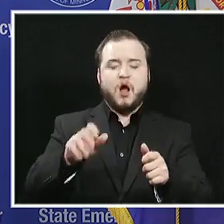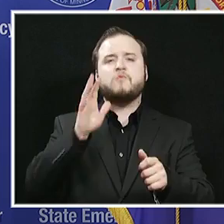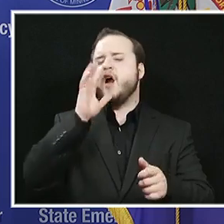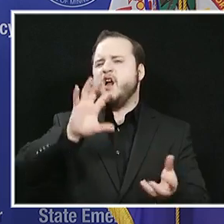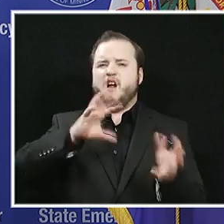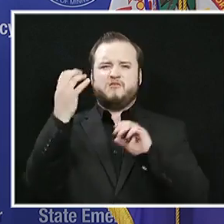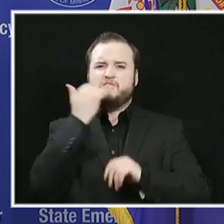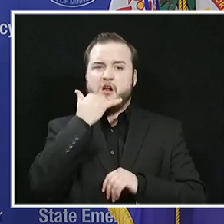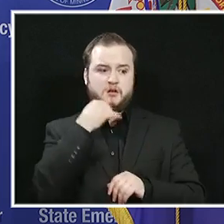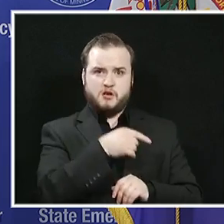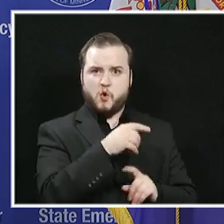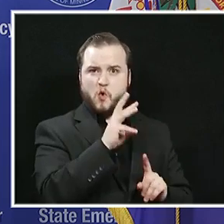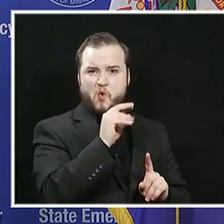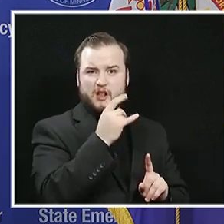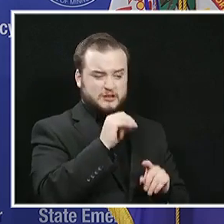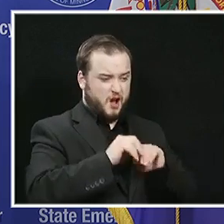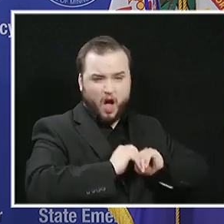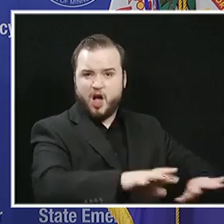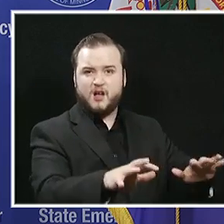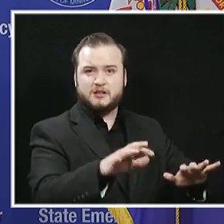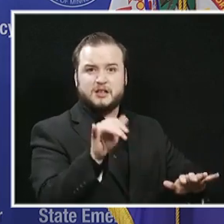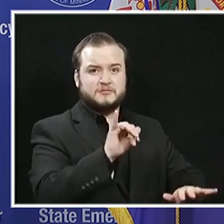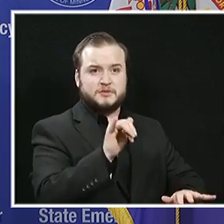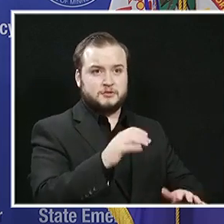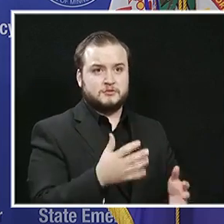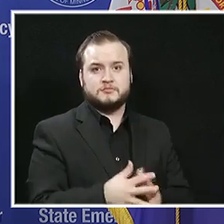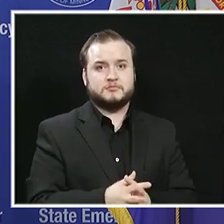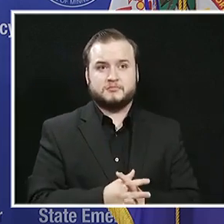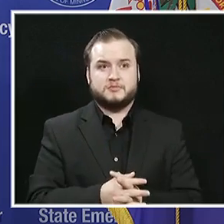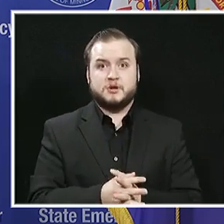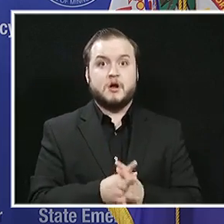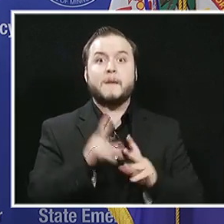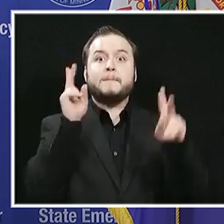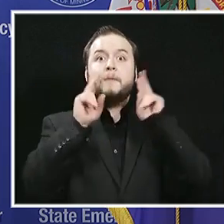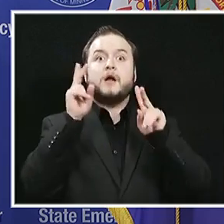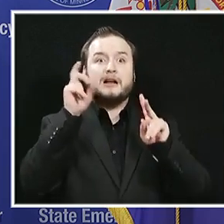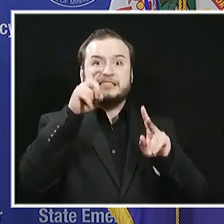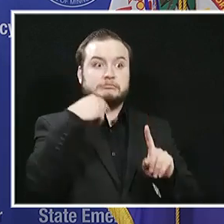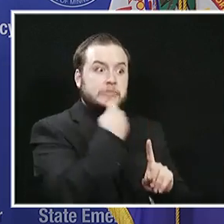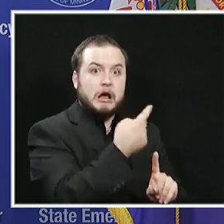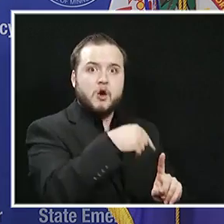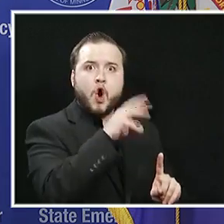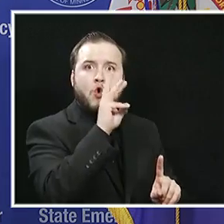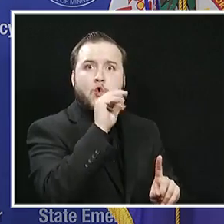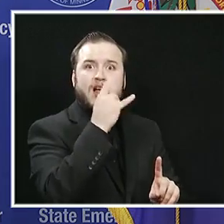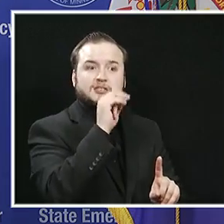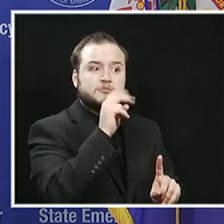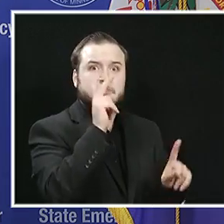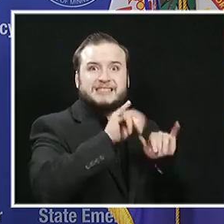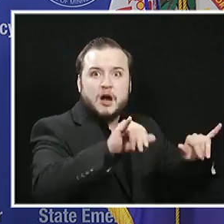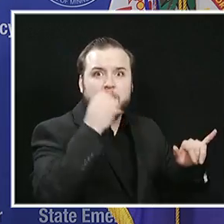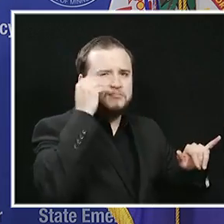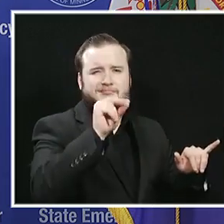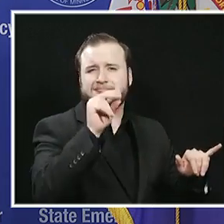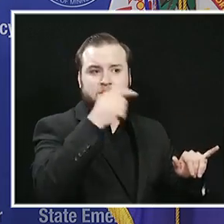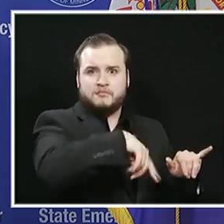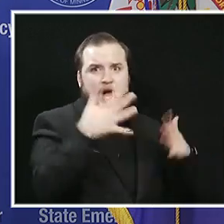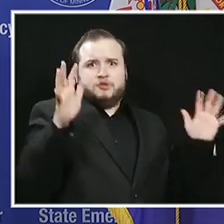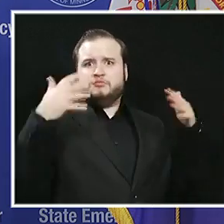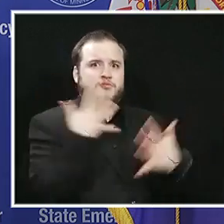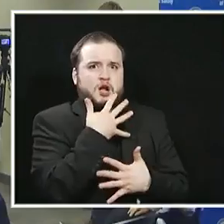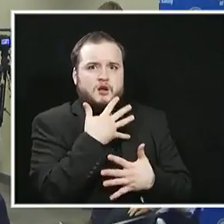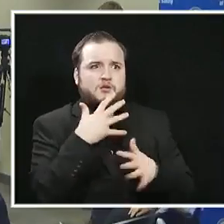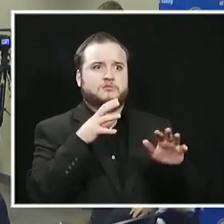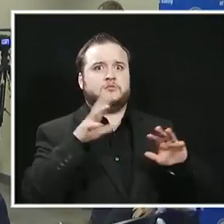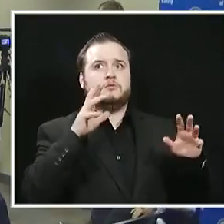need any stay-at-home order for people to stay at home, because they know what happens if you go out, and they certainly know what happens if you go into an affected area without a mask.